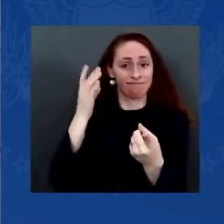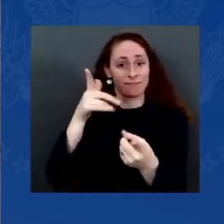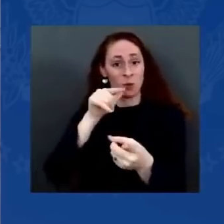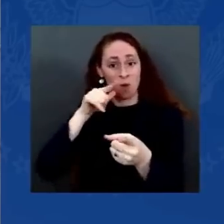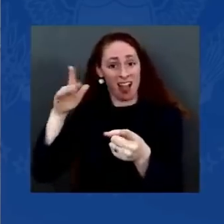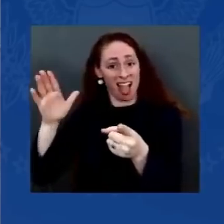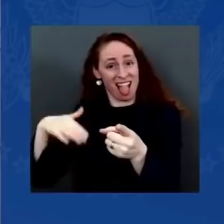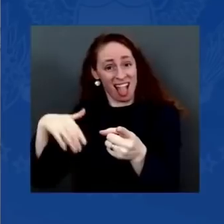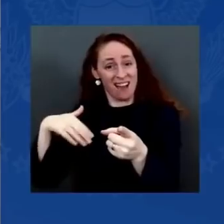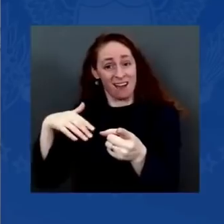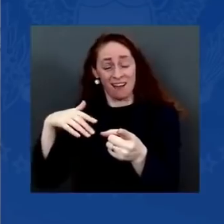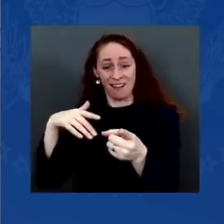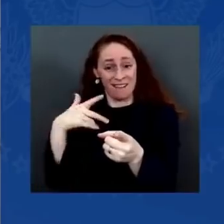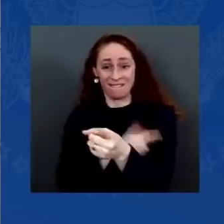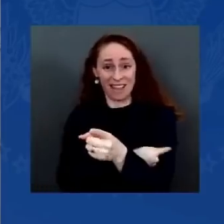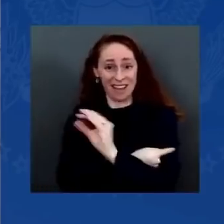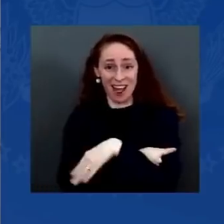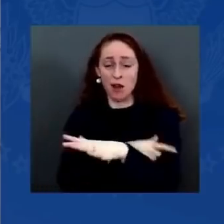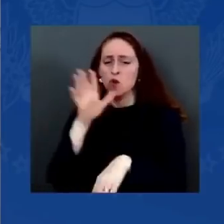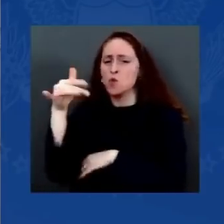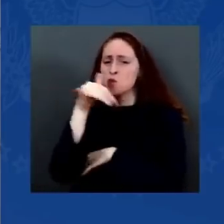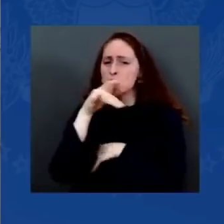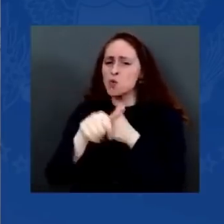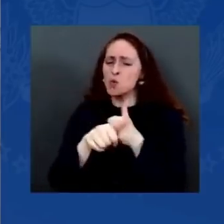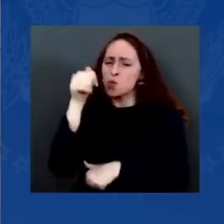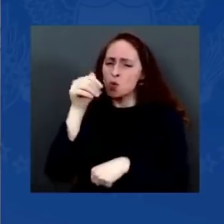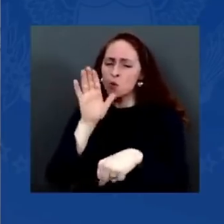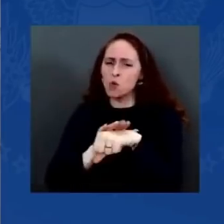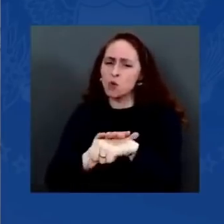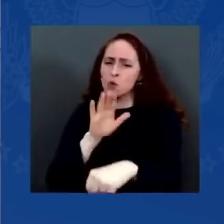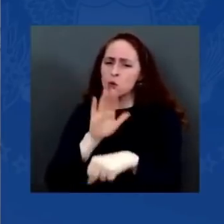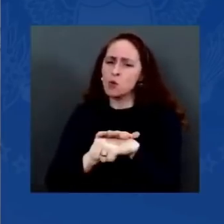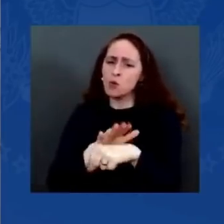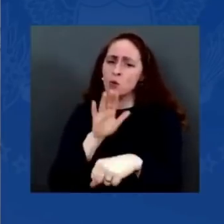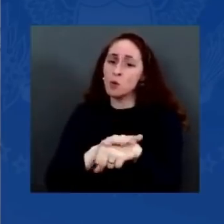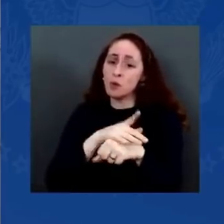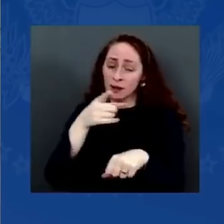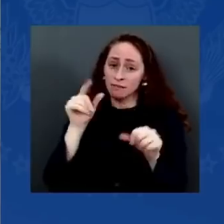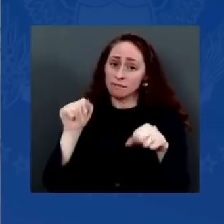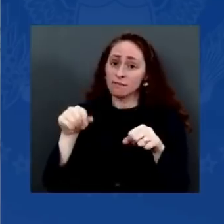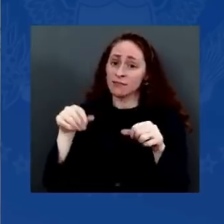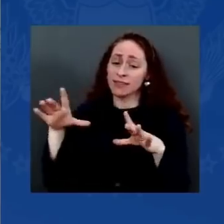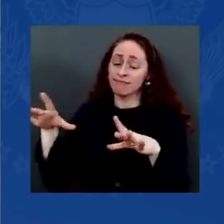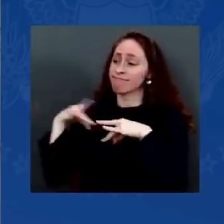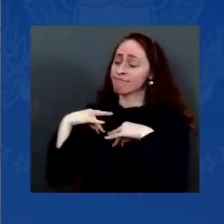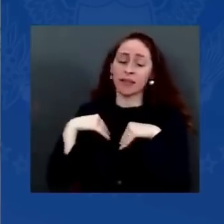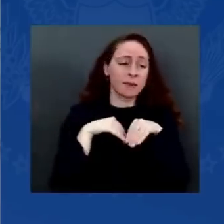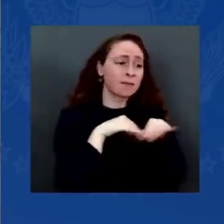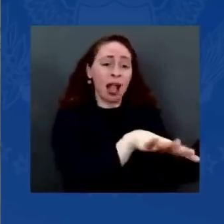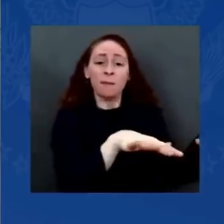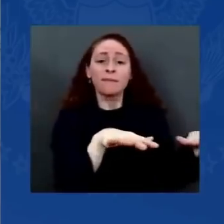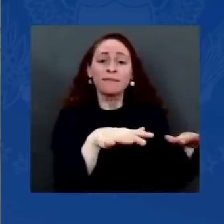get sick, you're likely to spread it to others, including friends and family. And the unvaccinated have a significantly higher risk of ending up in a